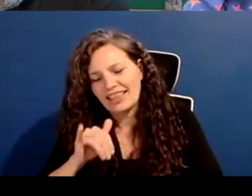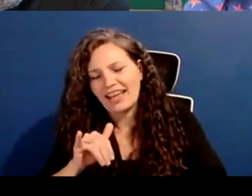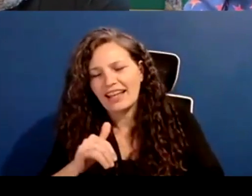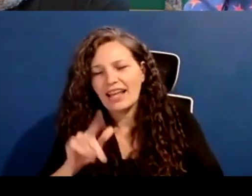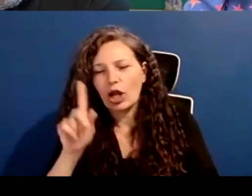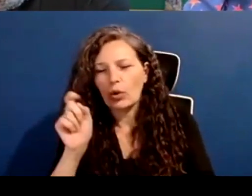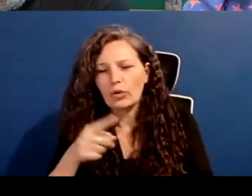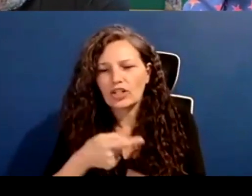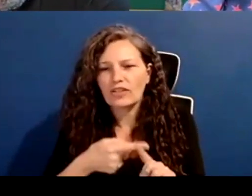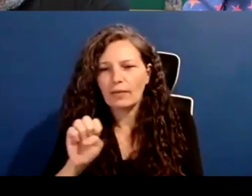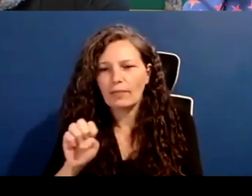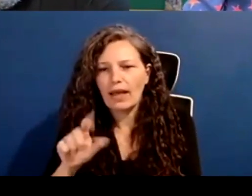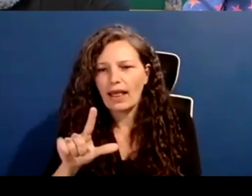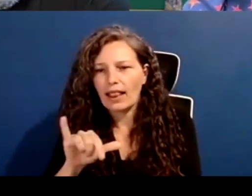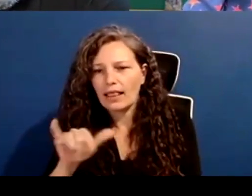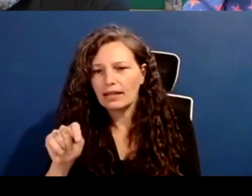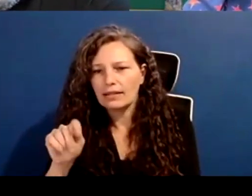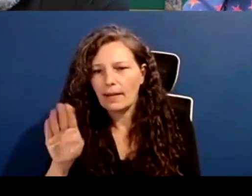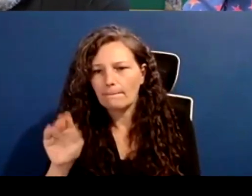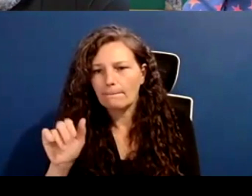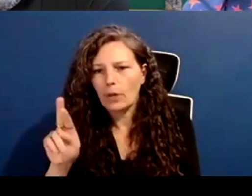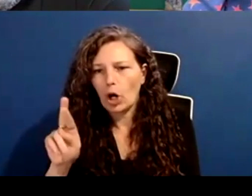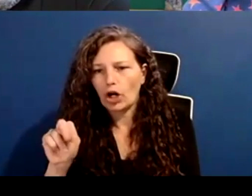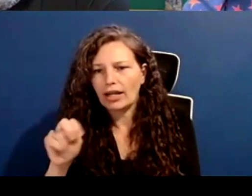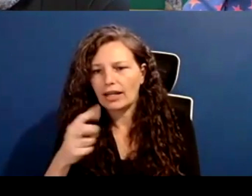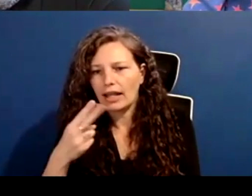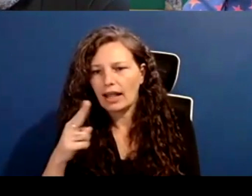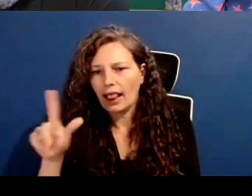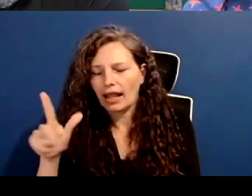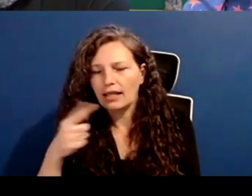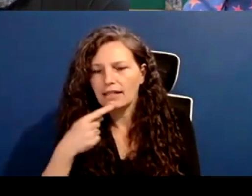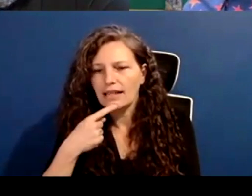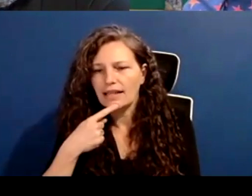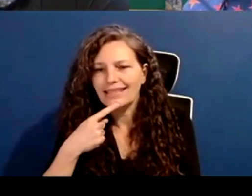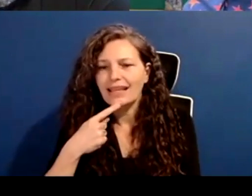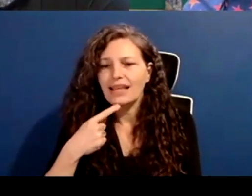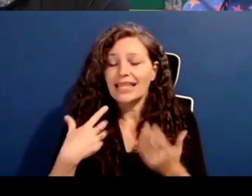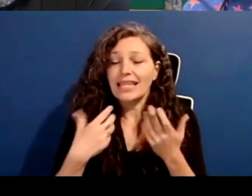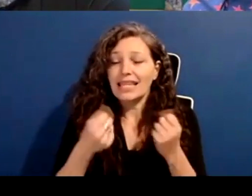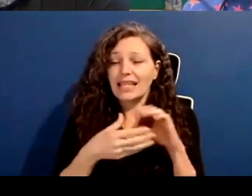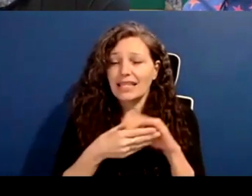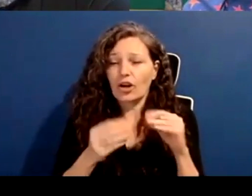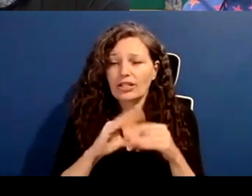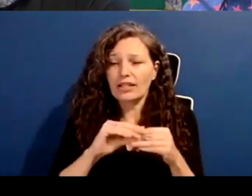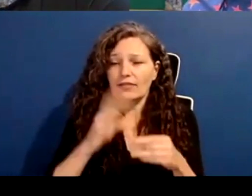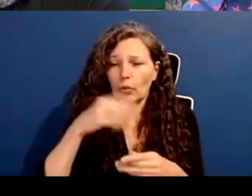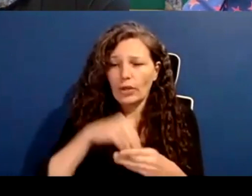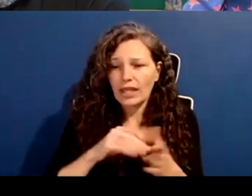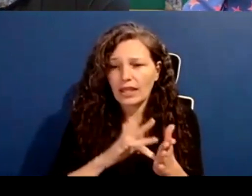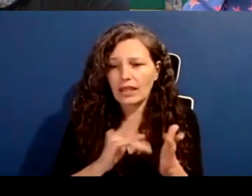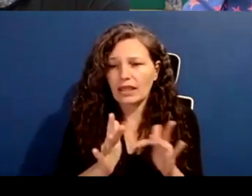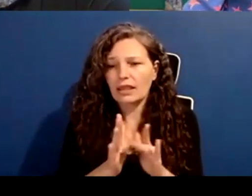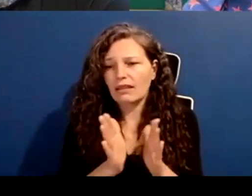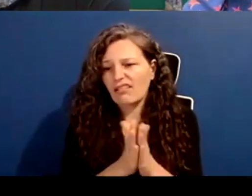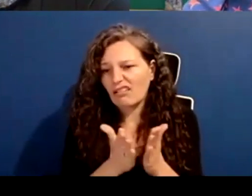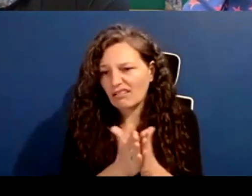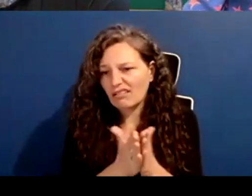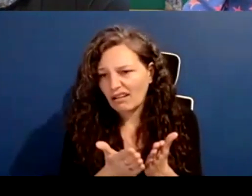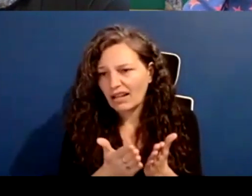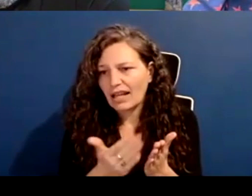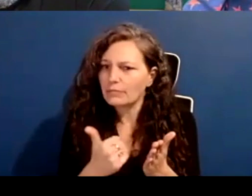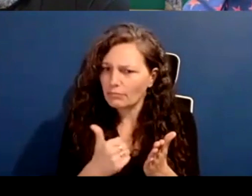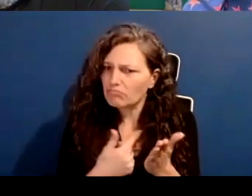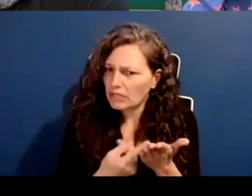from Elliot Barnhill, who writes, the healing narratives in the Gospels have been spoken of a lot in this webinar. How